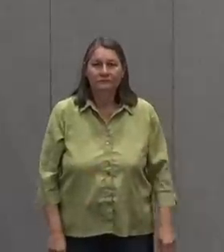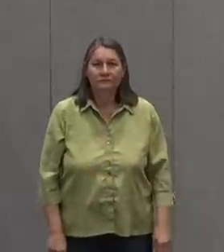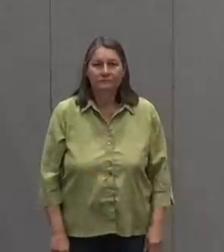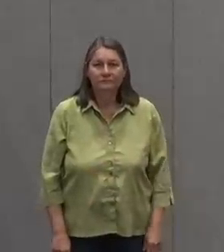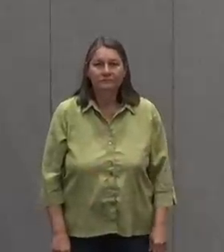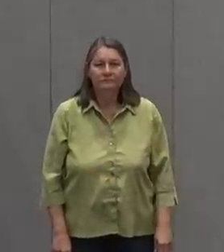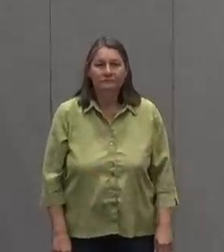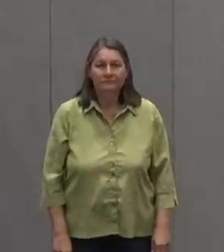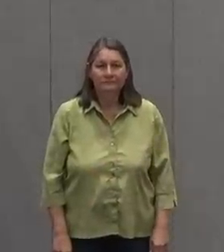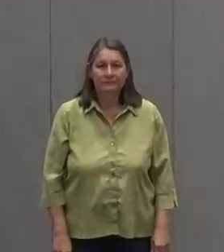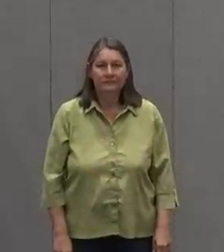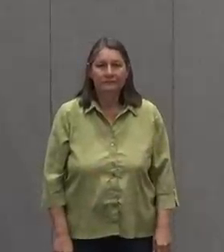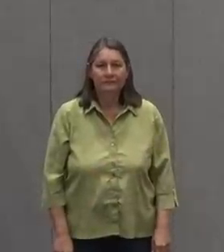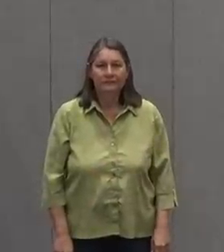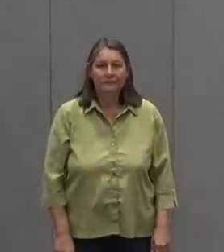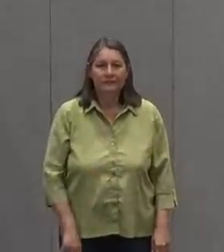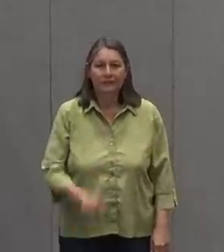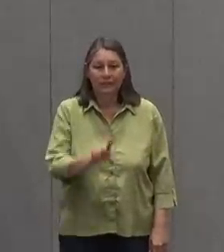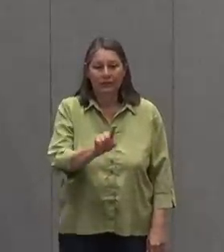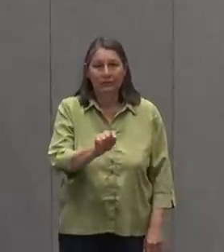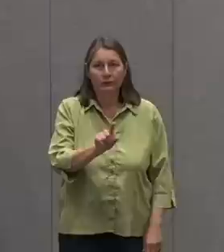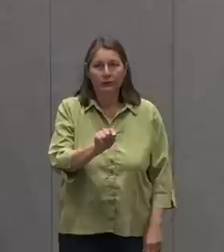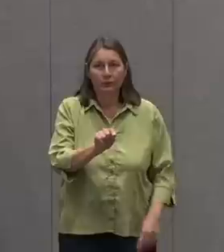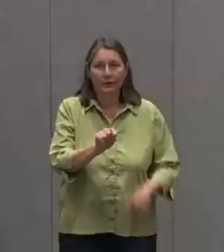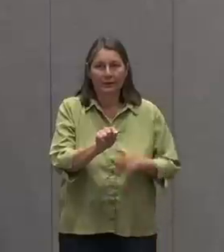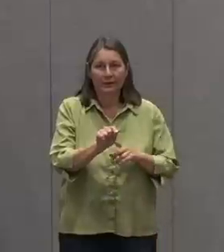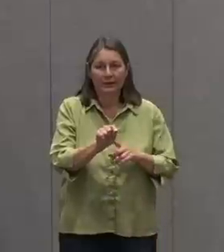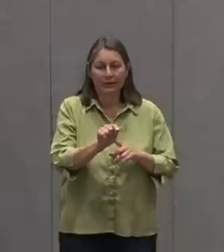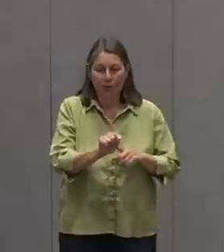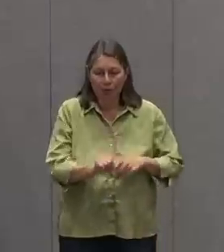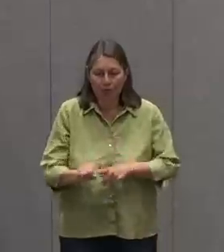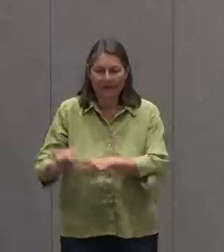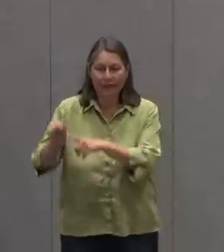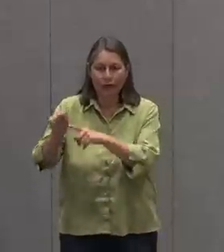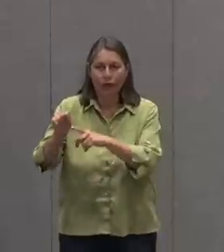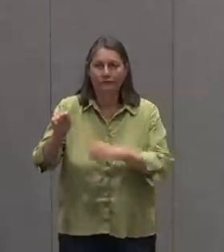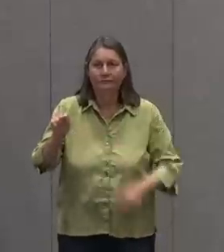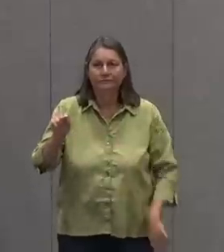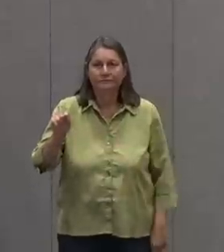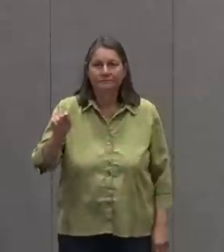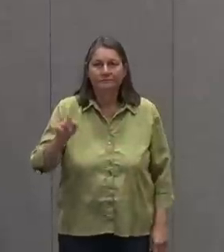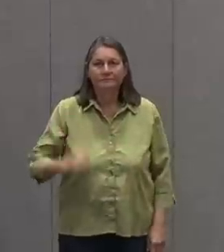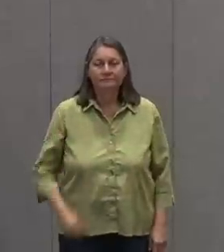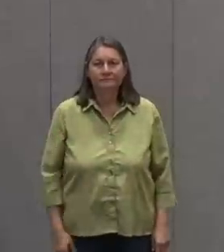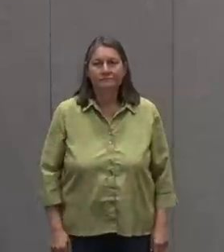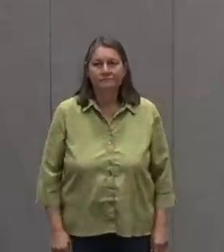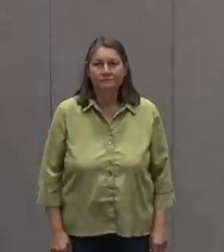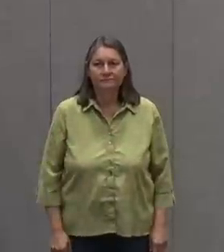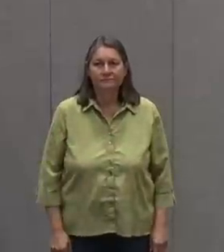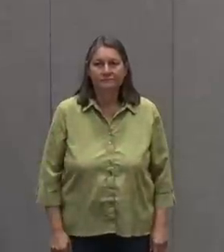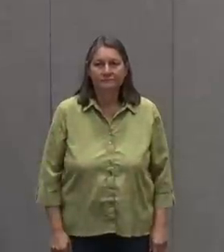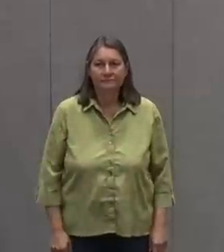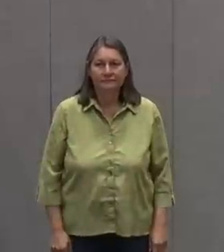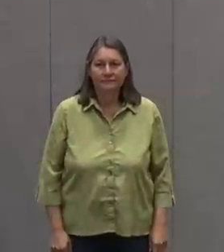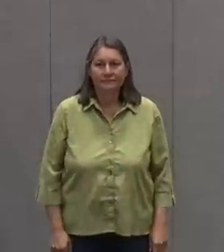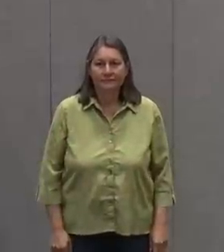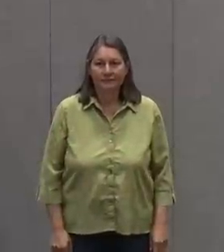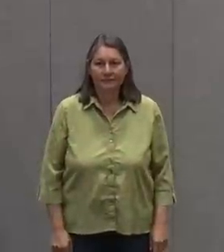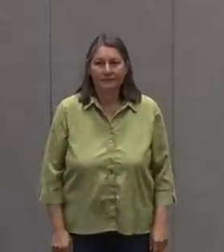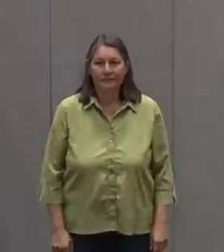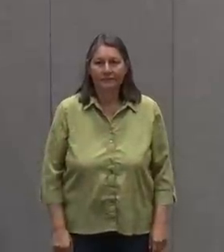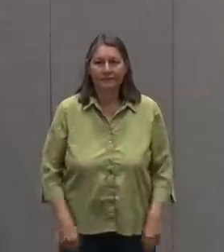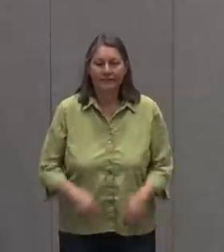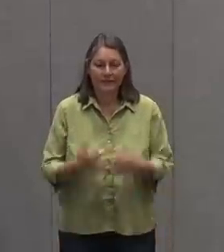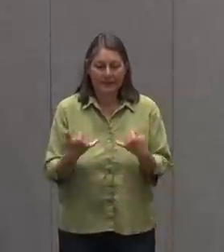I'm going to put that 20. That's got to go over here. Okay. Now I need to